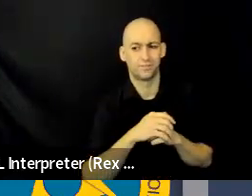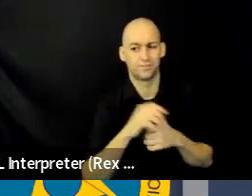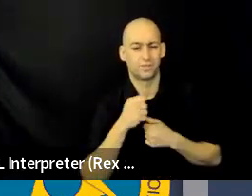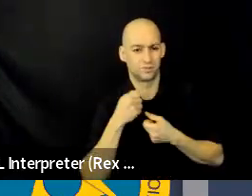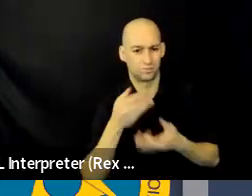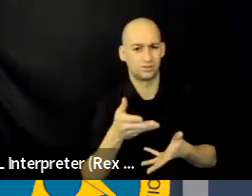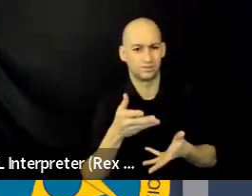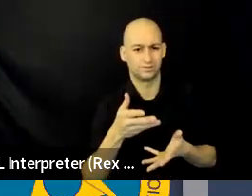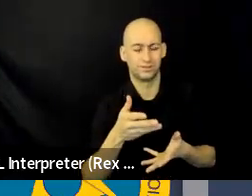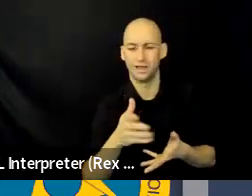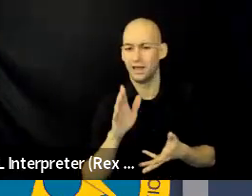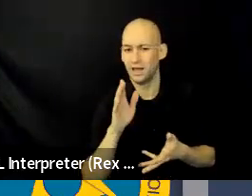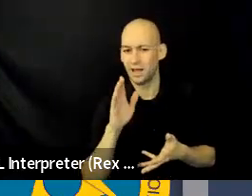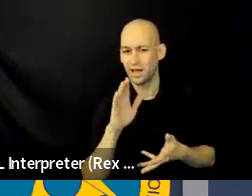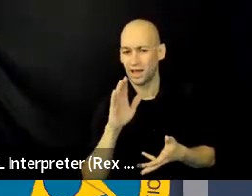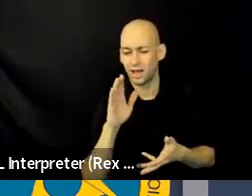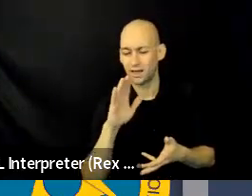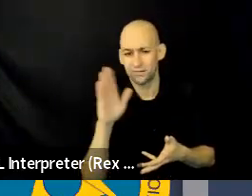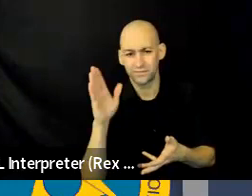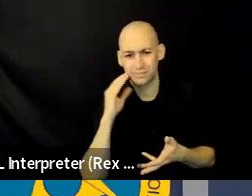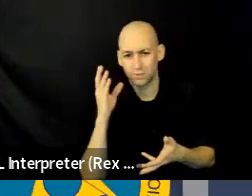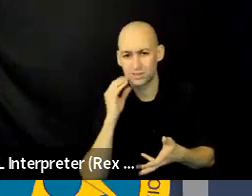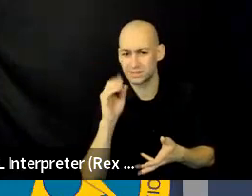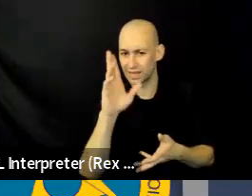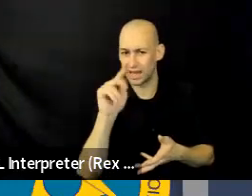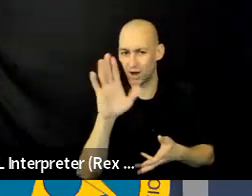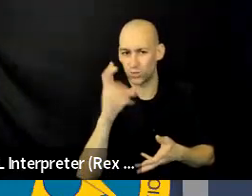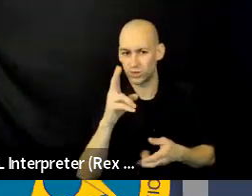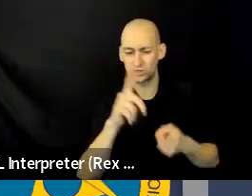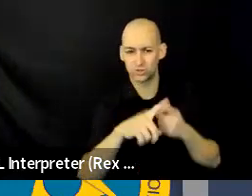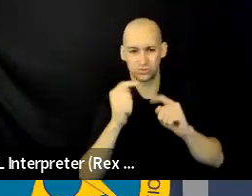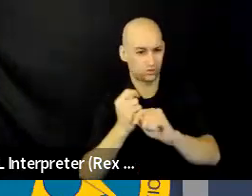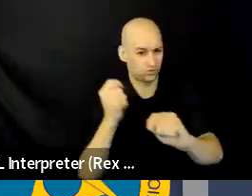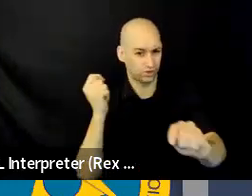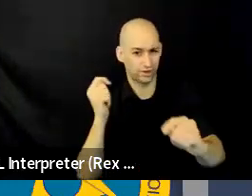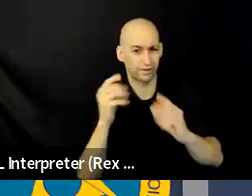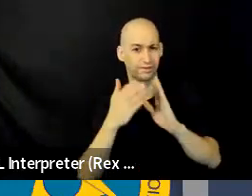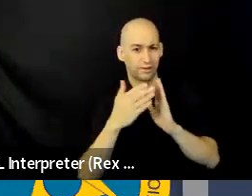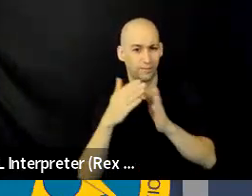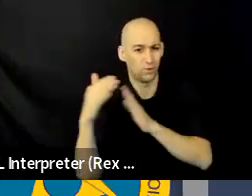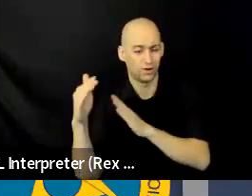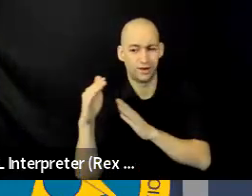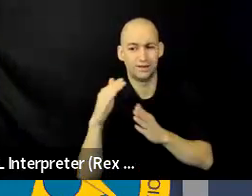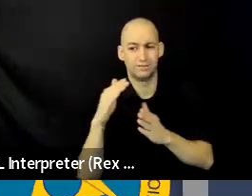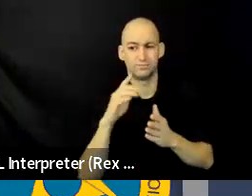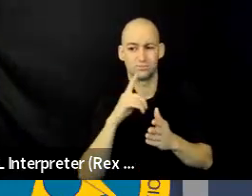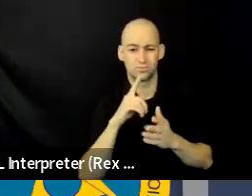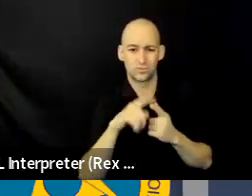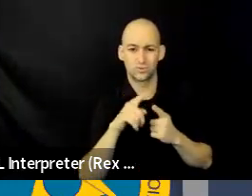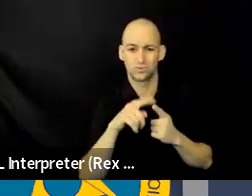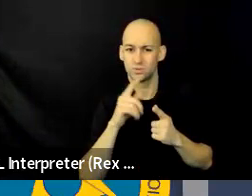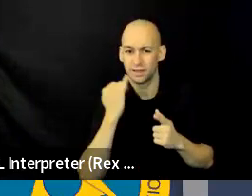expressed. Has there been any outreach to the trucking folks as to whether